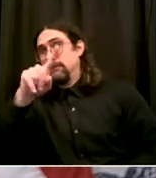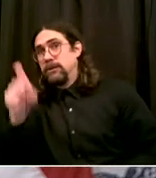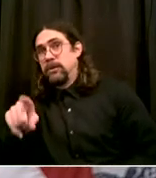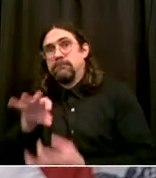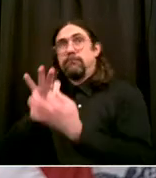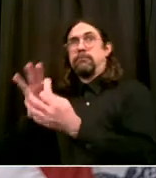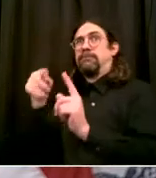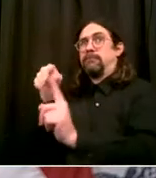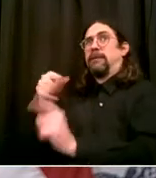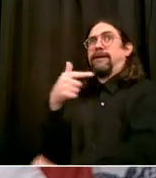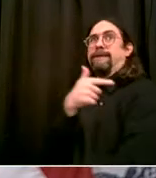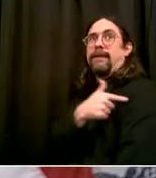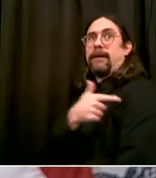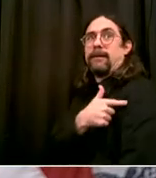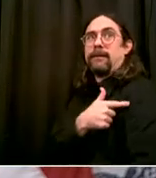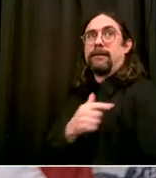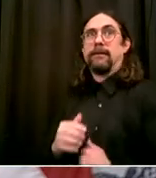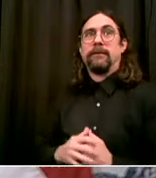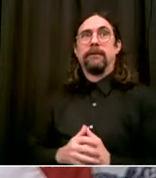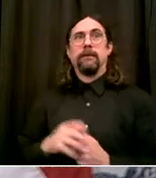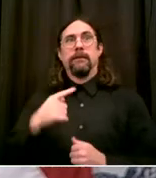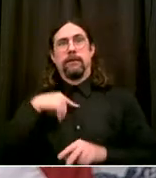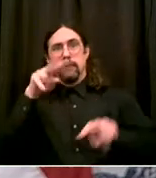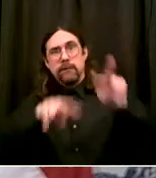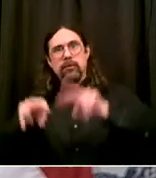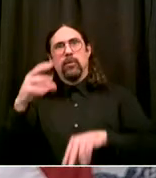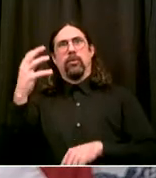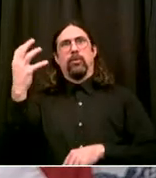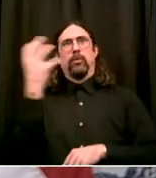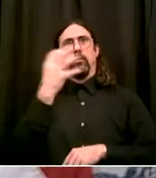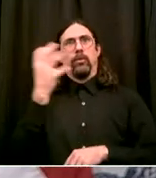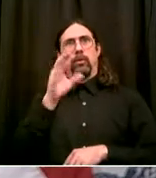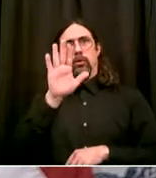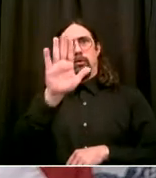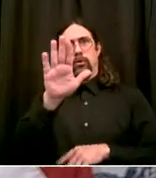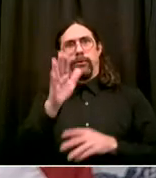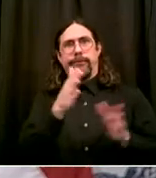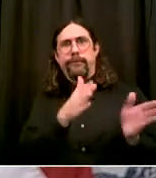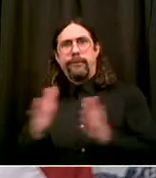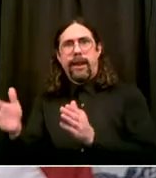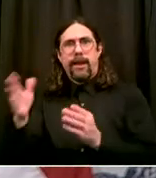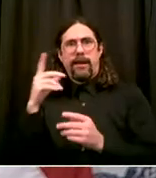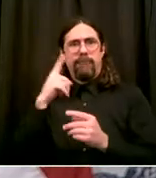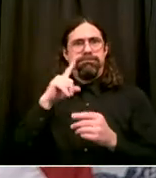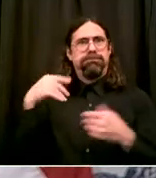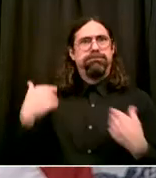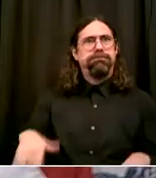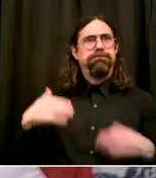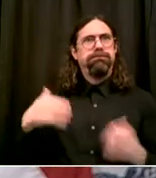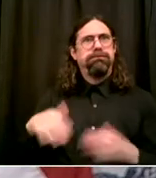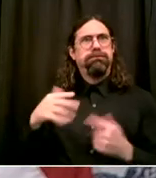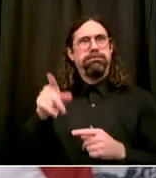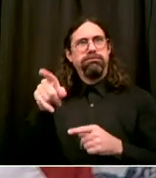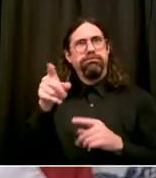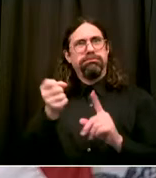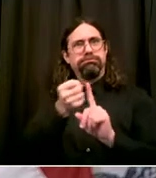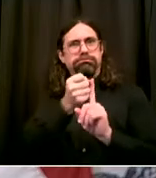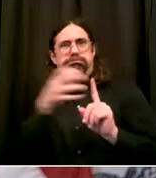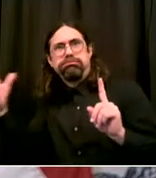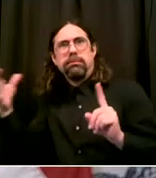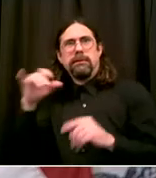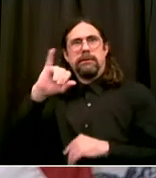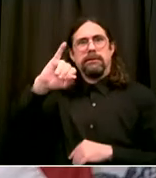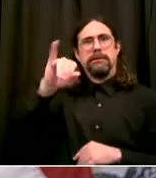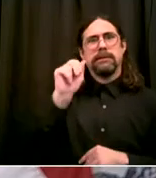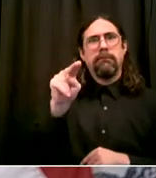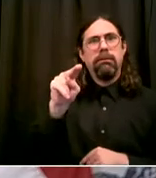kind of plan ready to be rolled out in December when you knew the vaccine would be arriving? Hazel, what we said from the beginning was